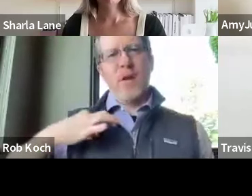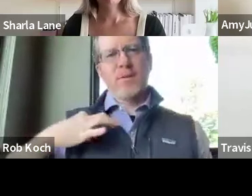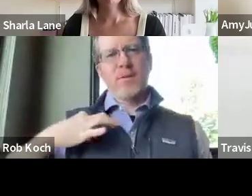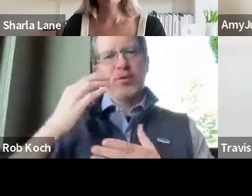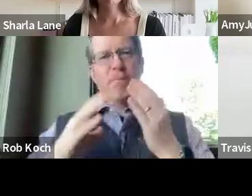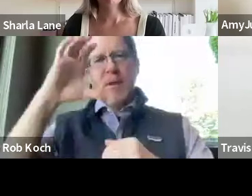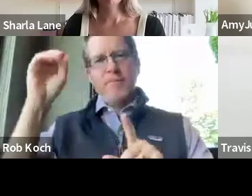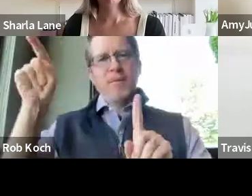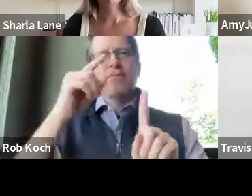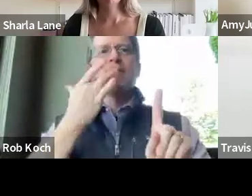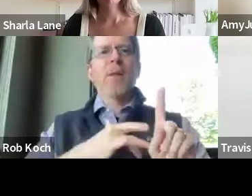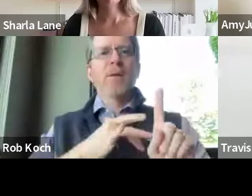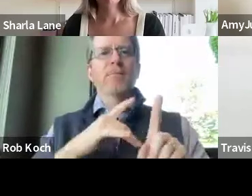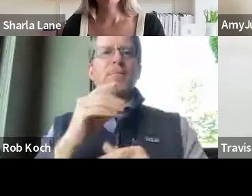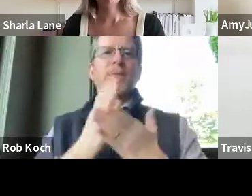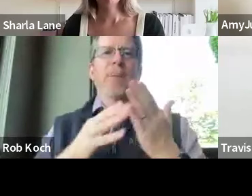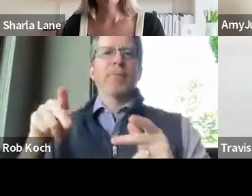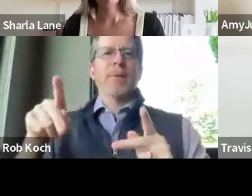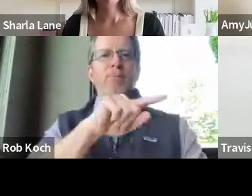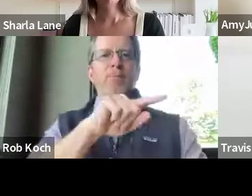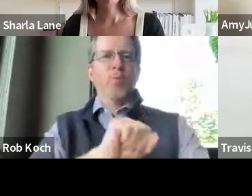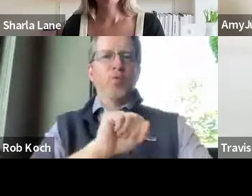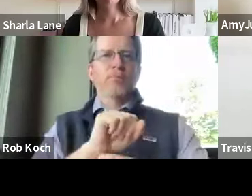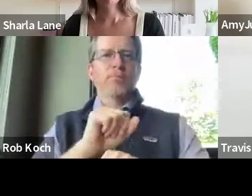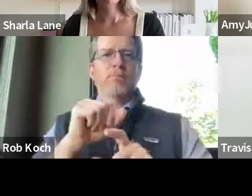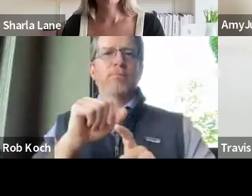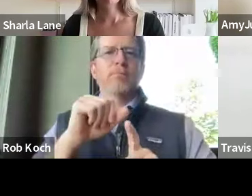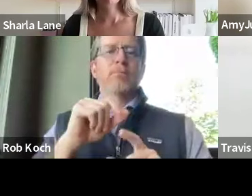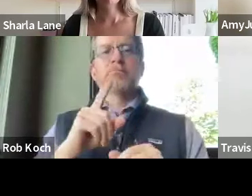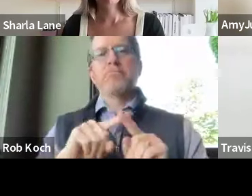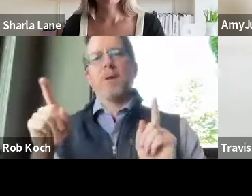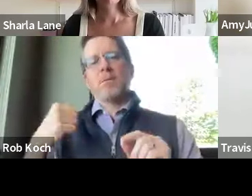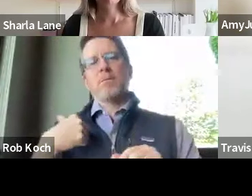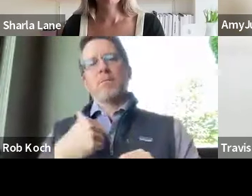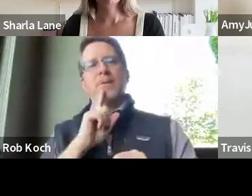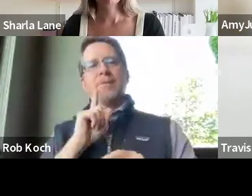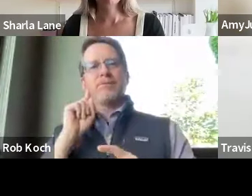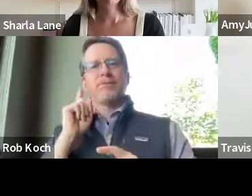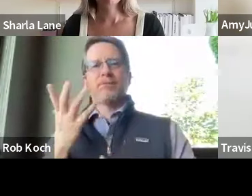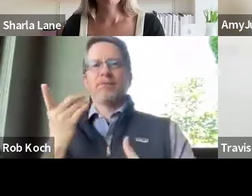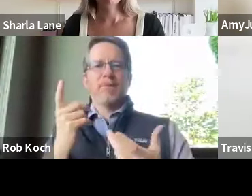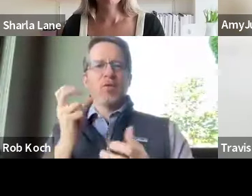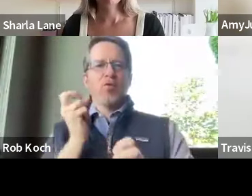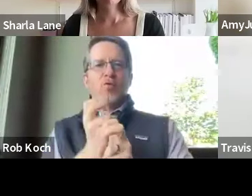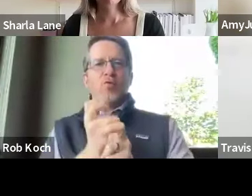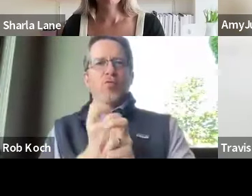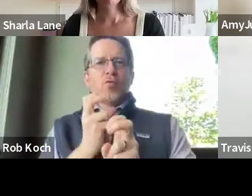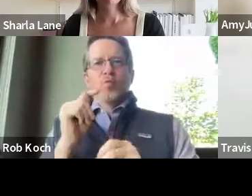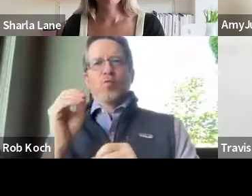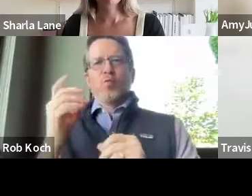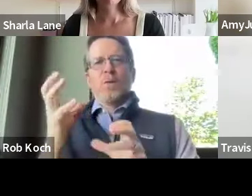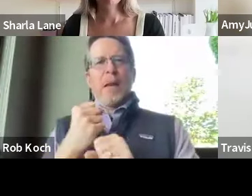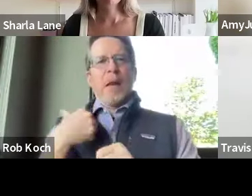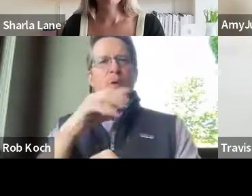their employees to quote unquote volunteer. Some of you all are lucky because you do get a little compensation for that.